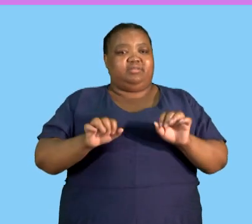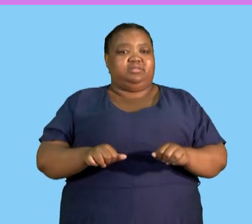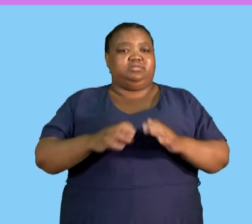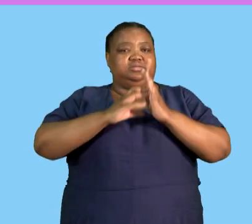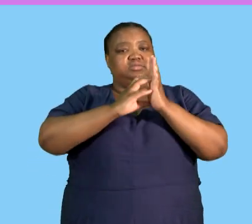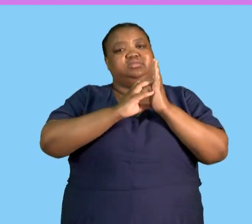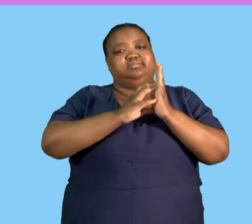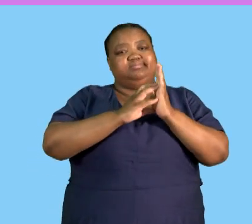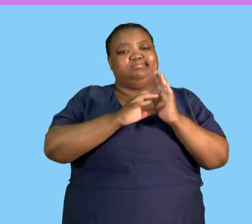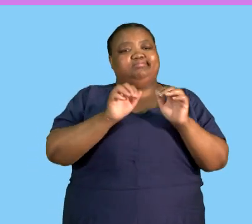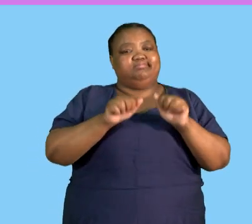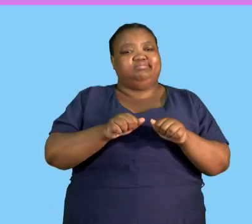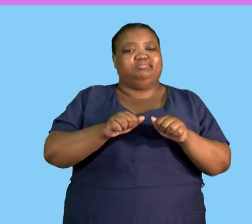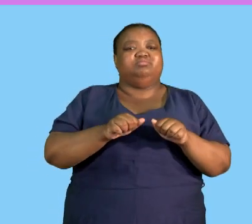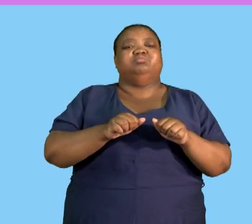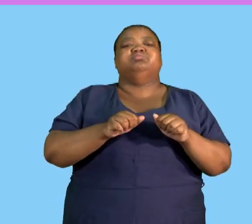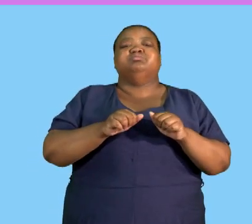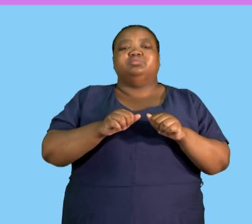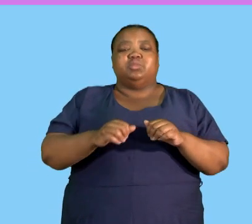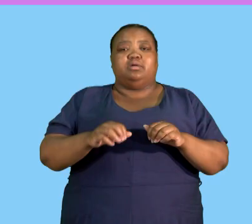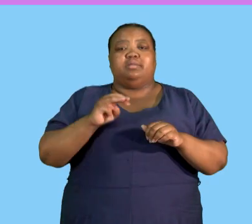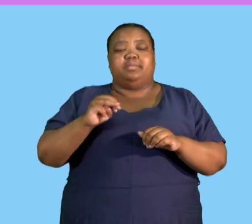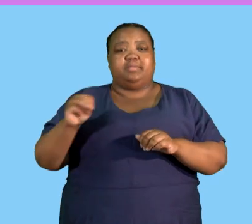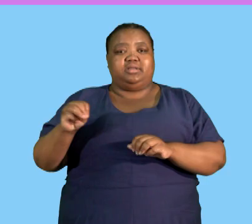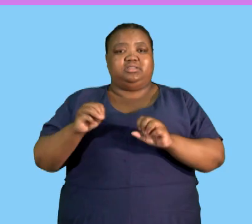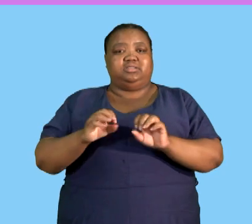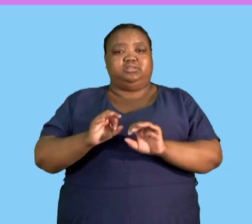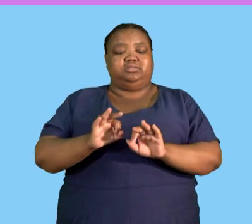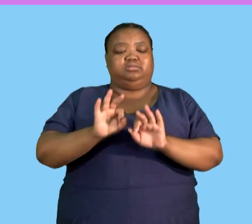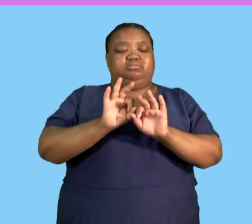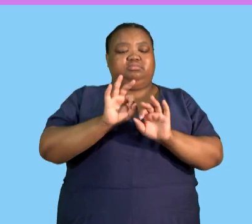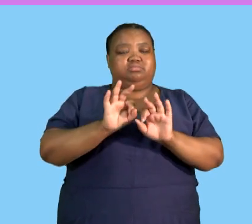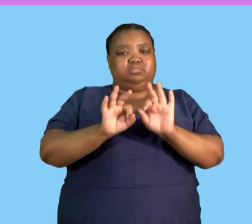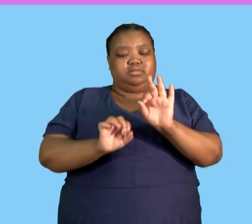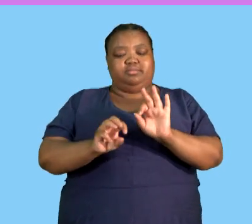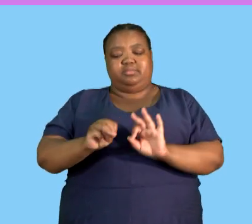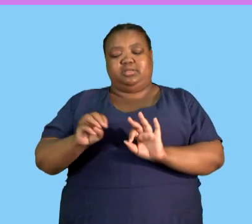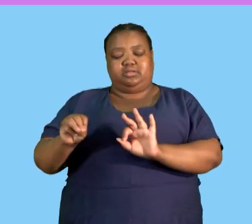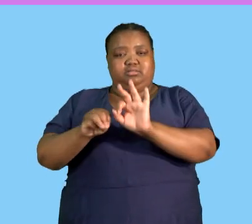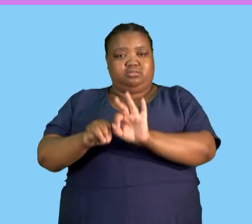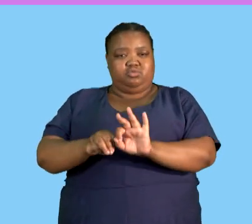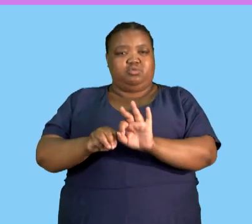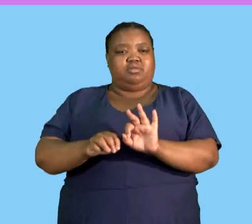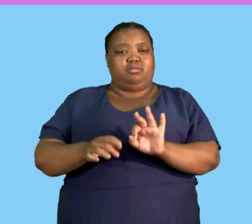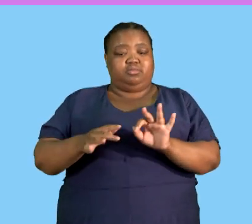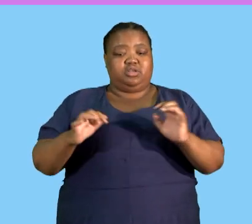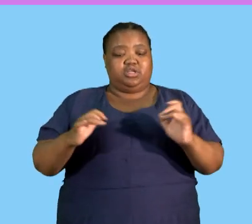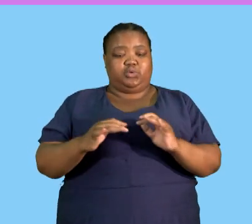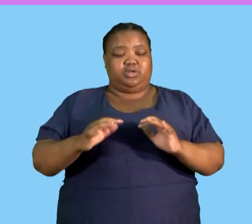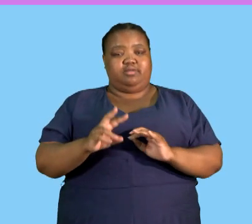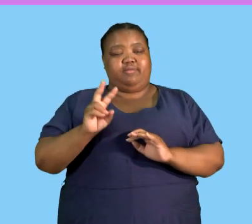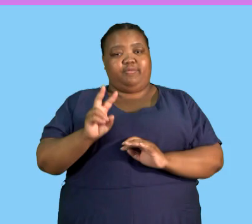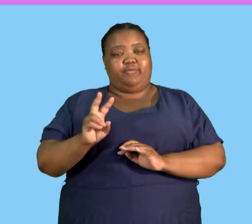volume, is for example cubic millimeters, cubic centimeters, cubic meters, etc. And then your liquid